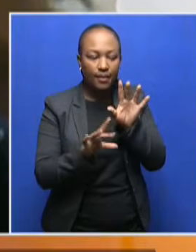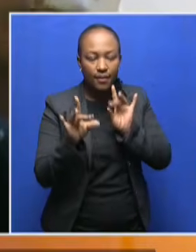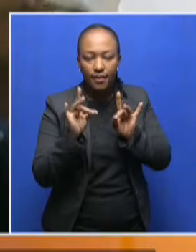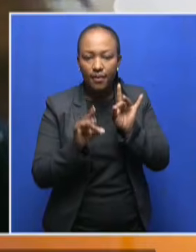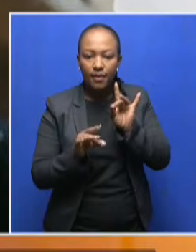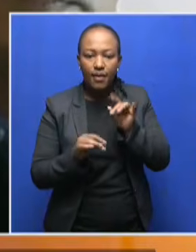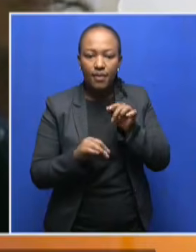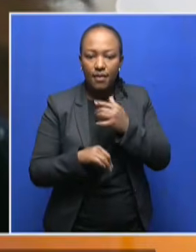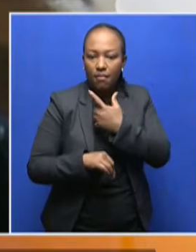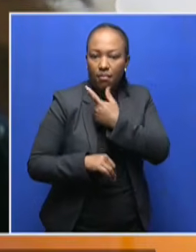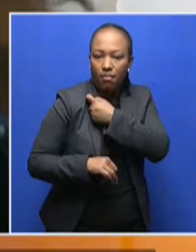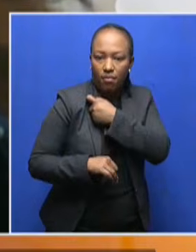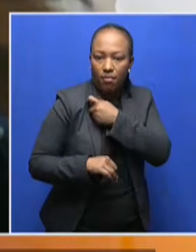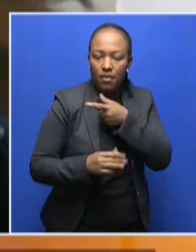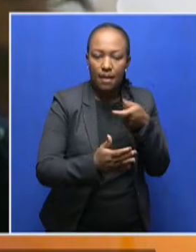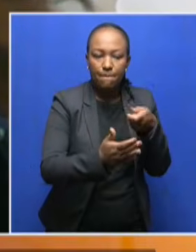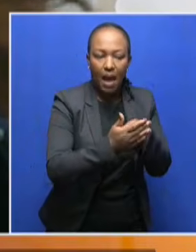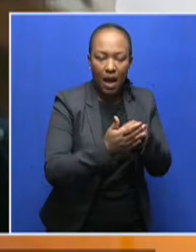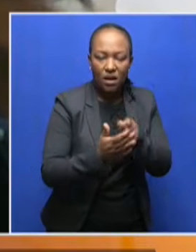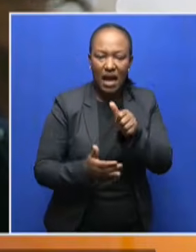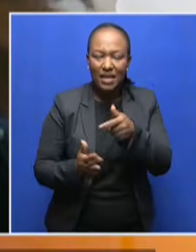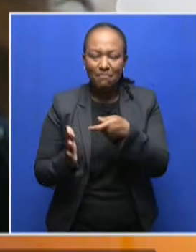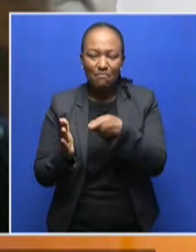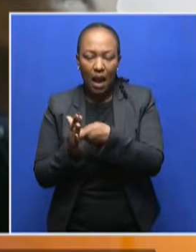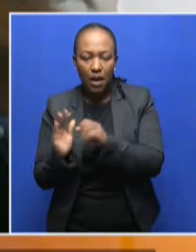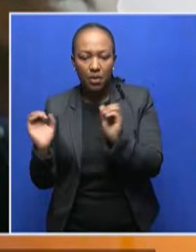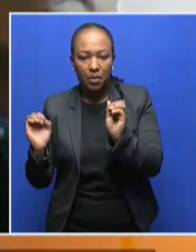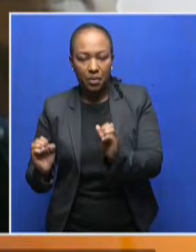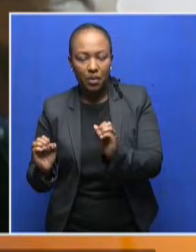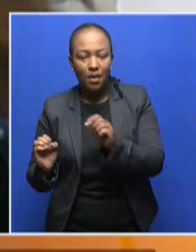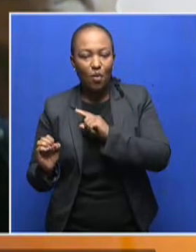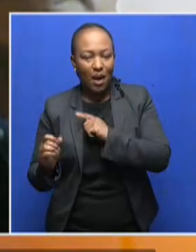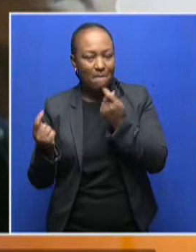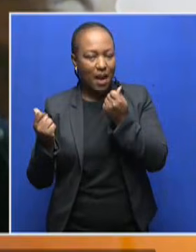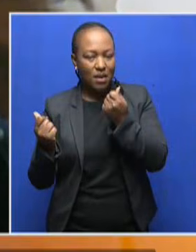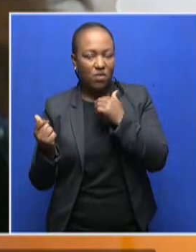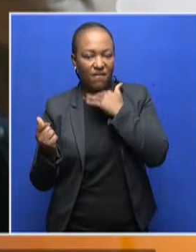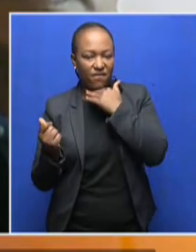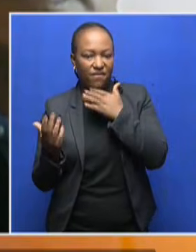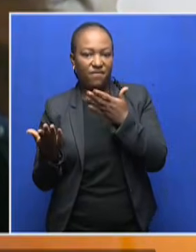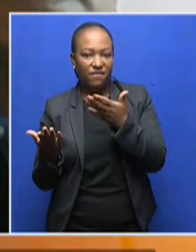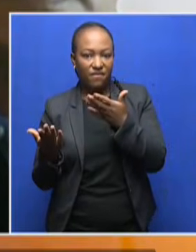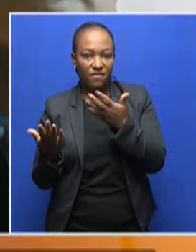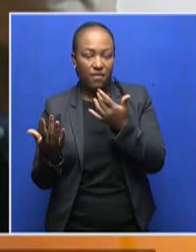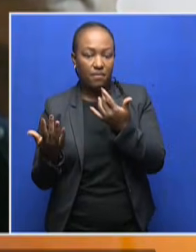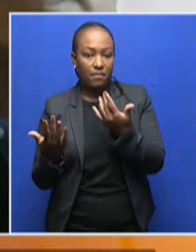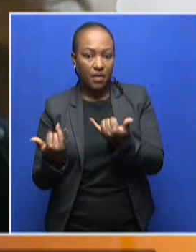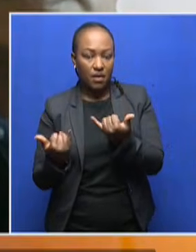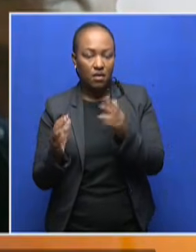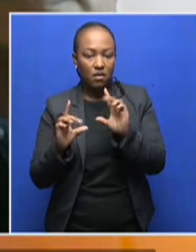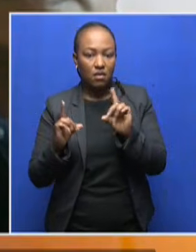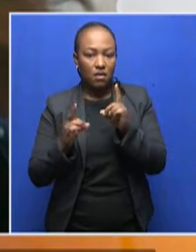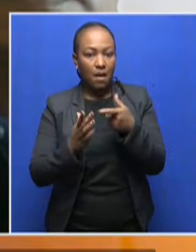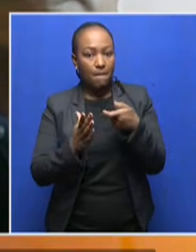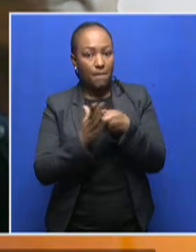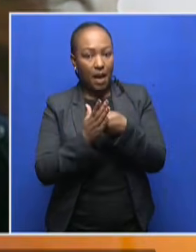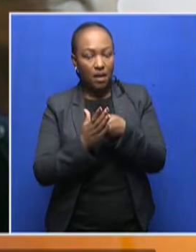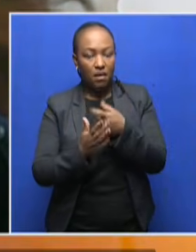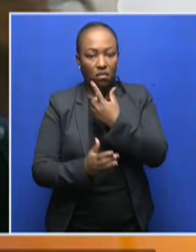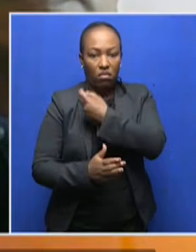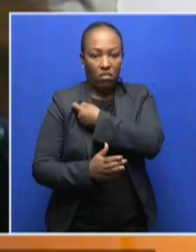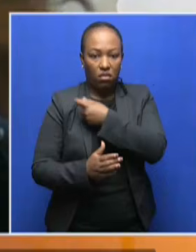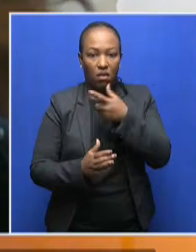vaccines they actually procure. So is the Department of Health taking steps to ring-fence vaccine procurement funds